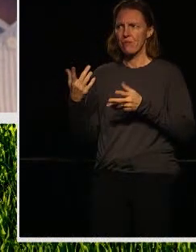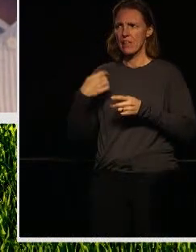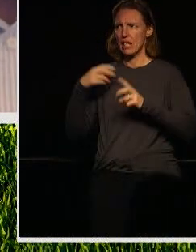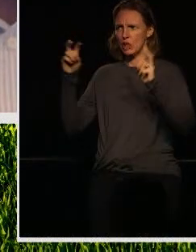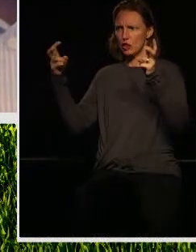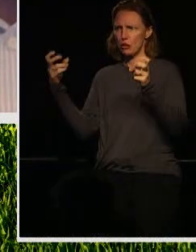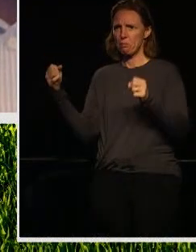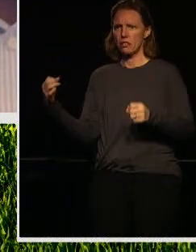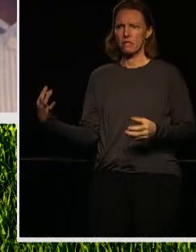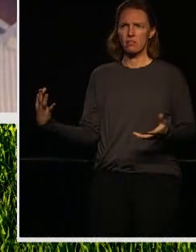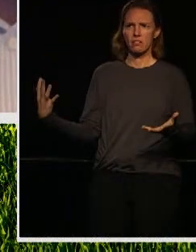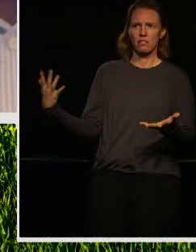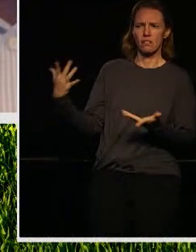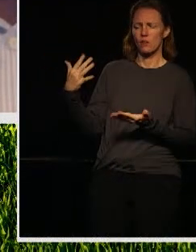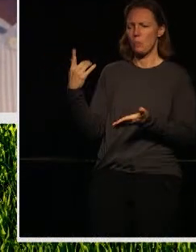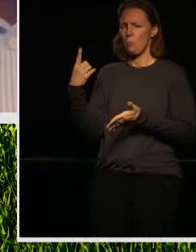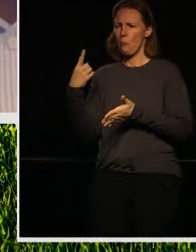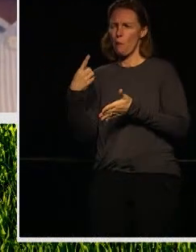of